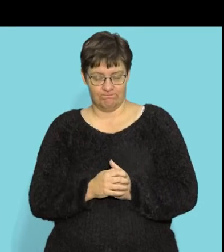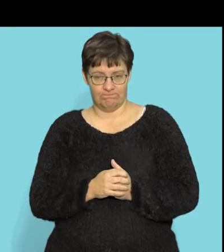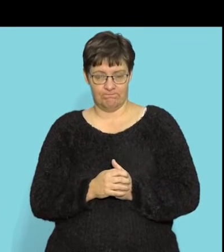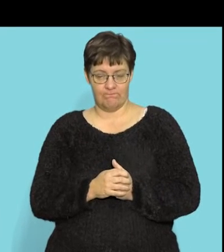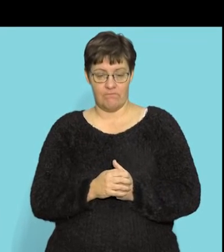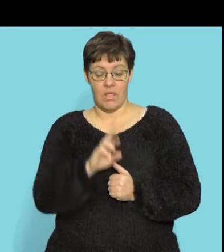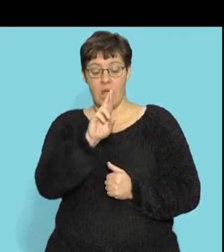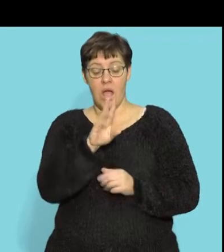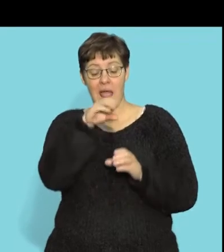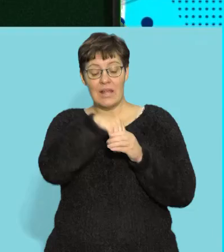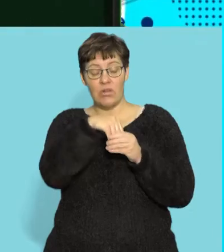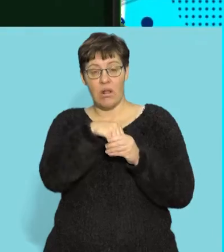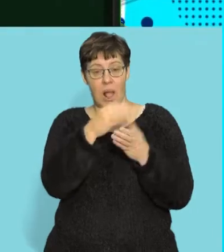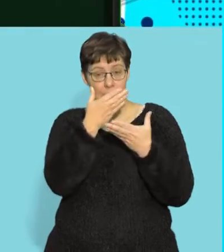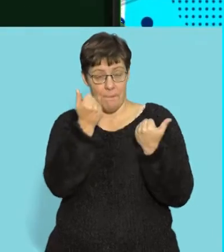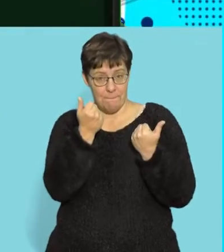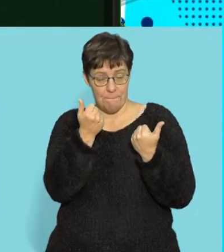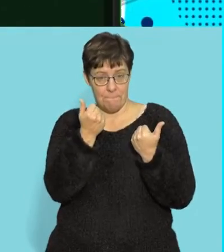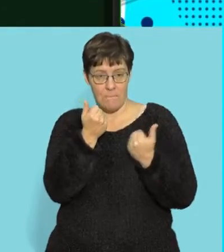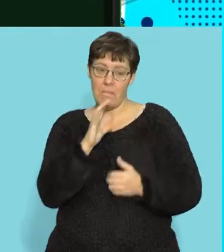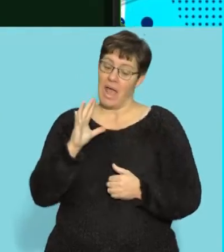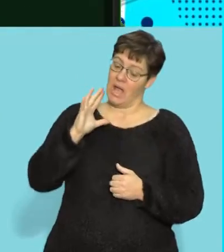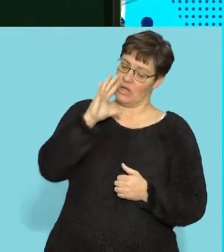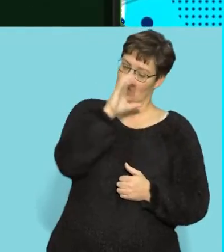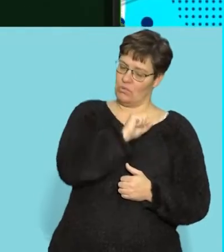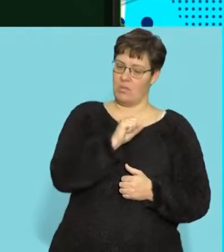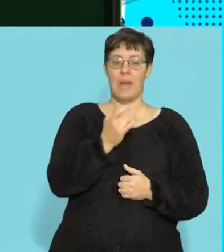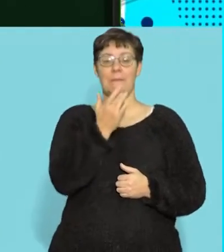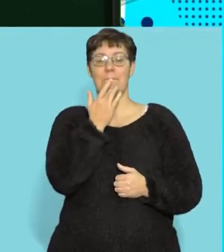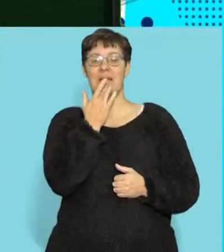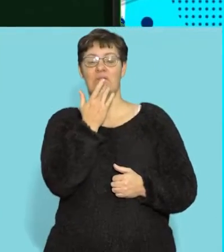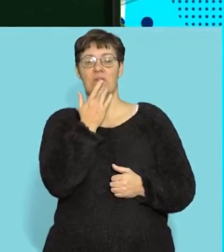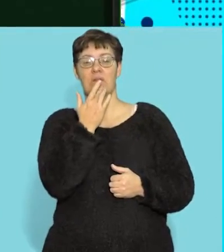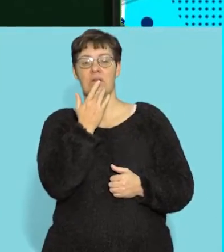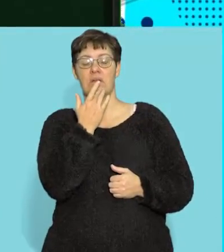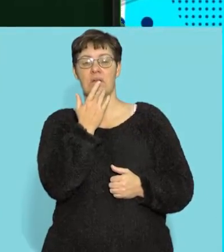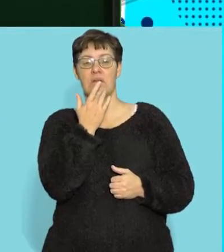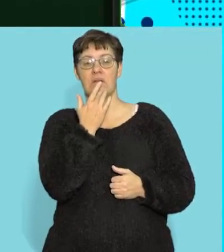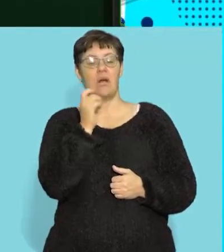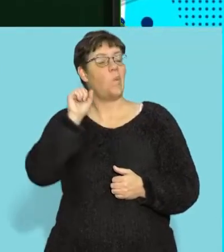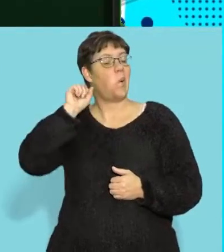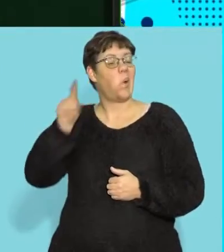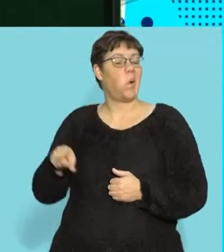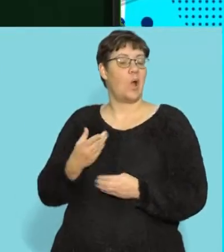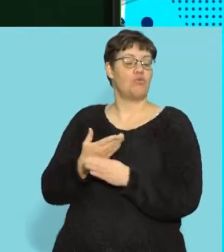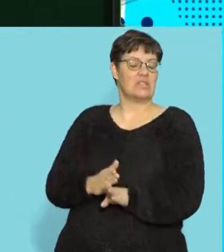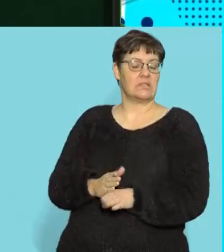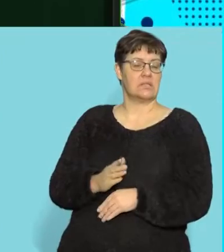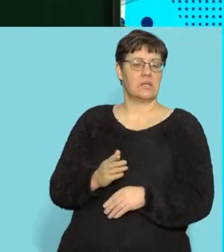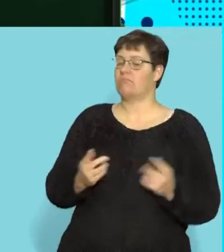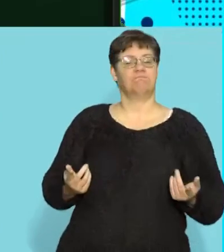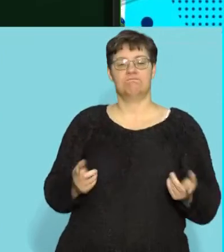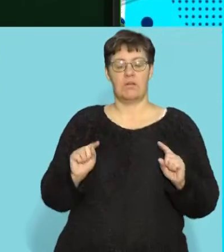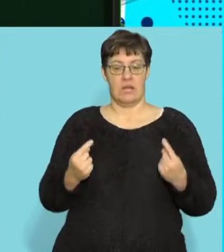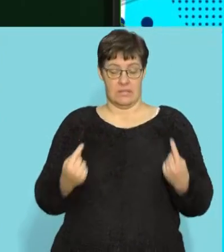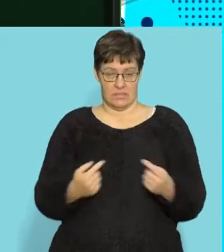if R is unknown, we cannot assume that the battery has negligible internal resistance. So what this